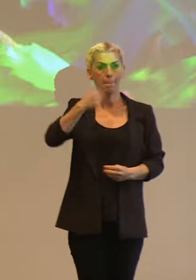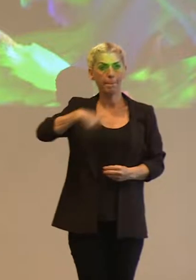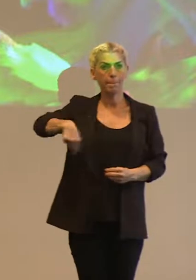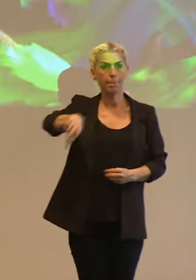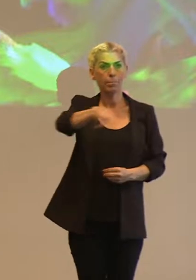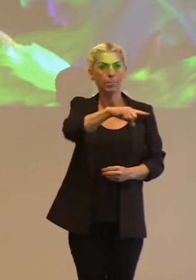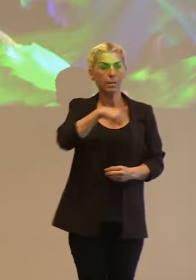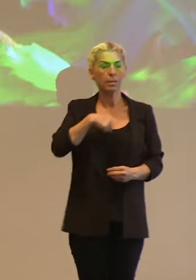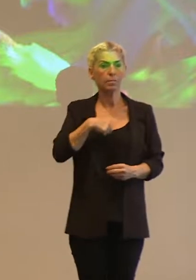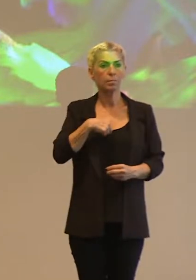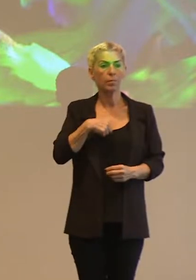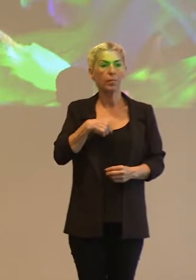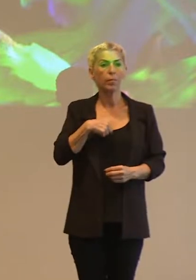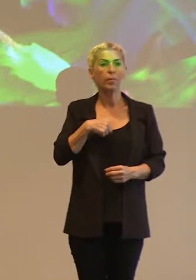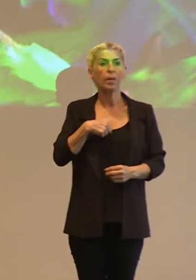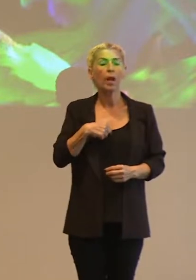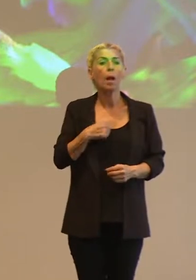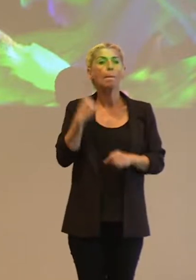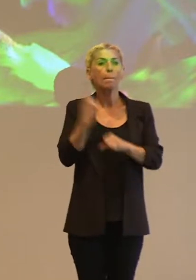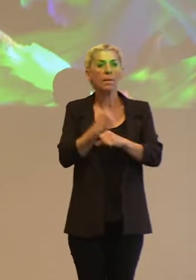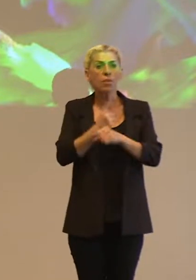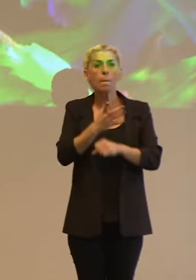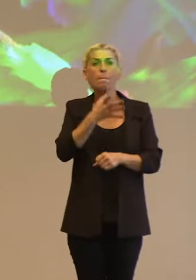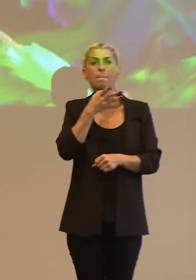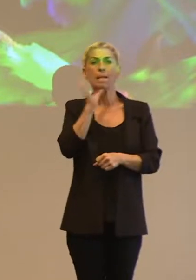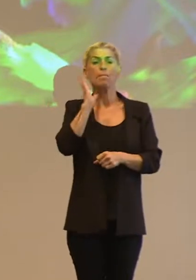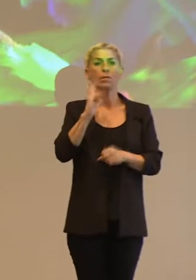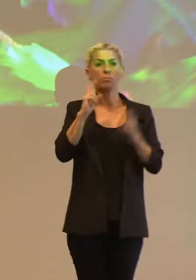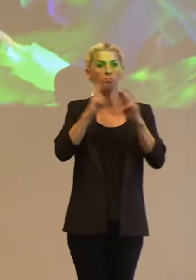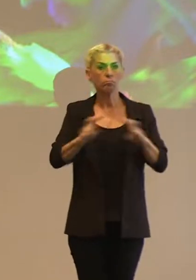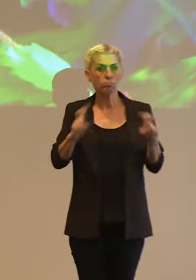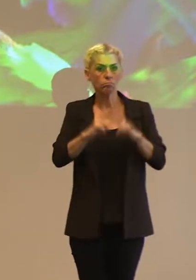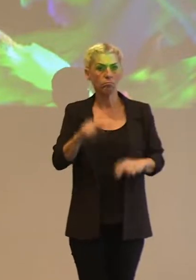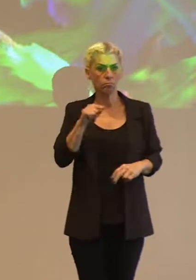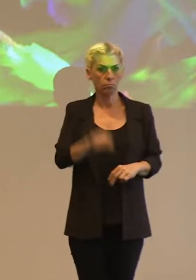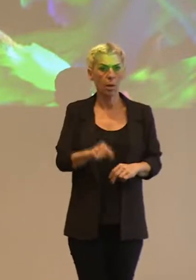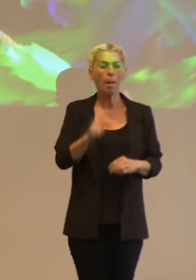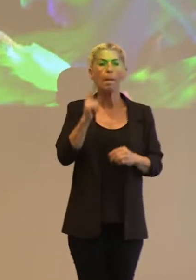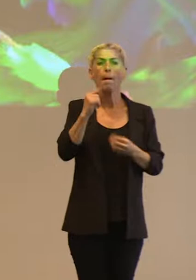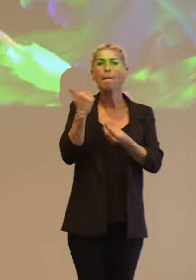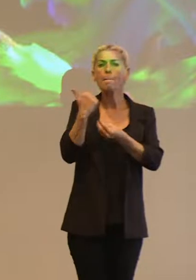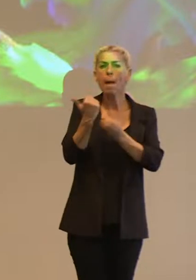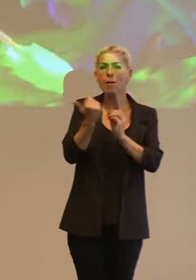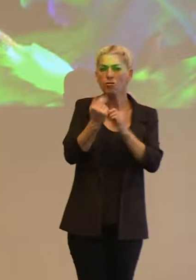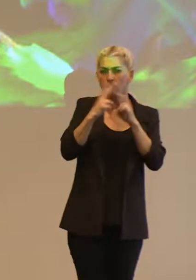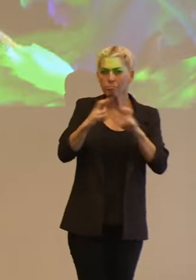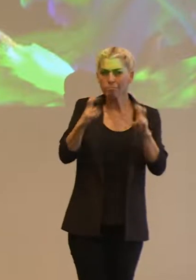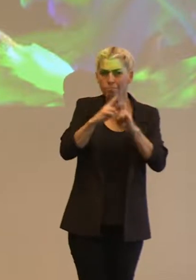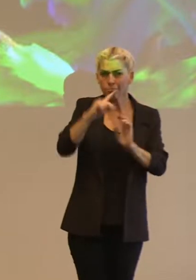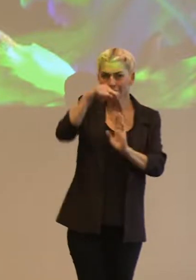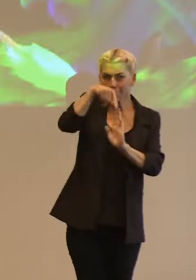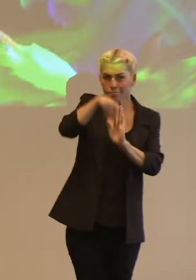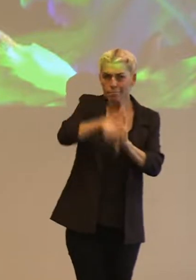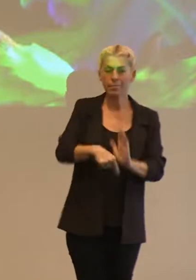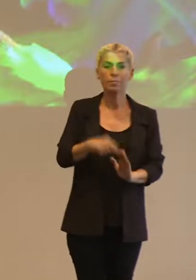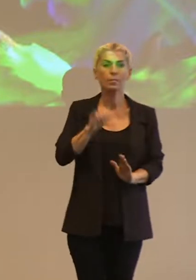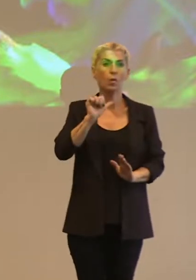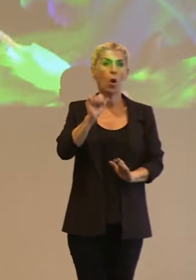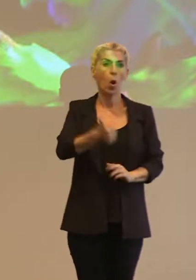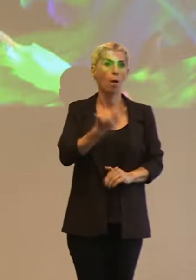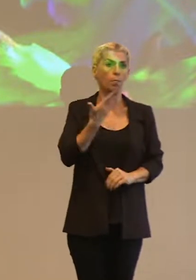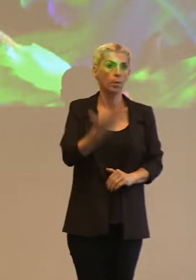centuries so as the uh sons or inheritors of newton and back art we